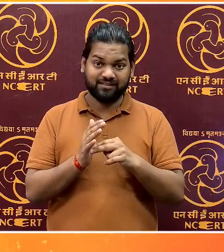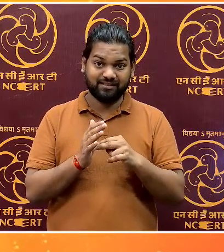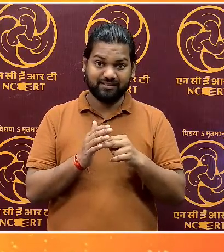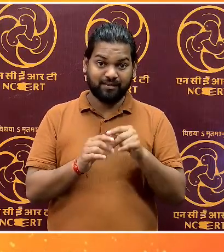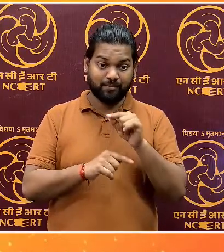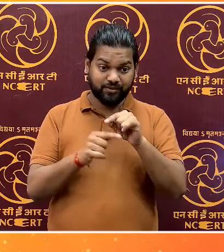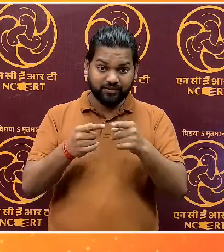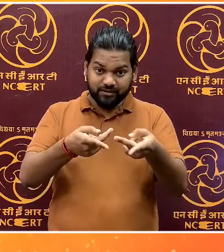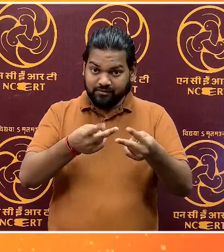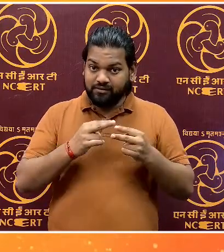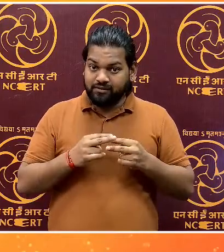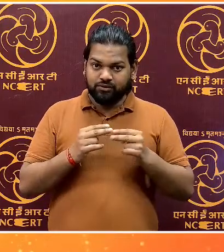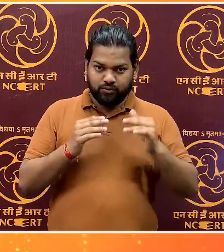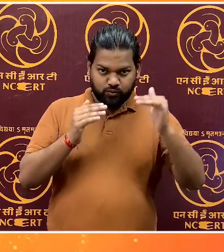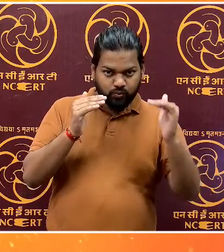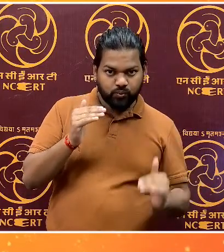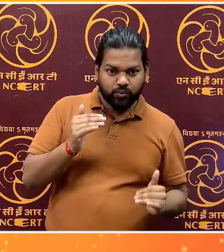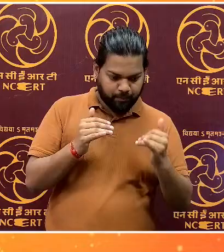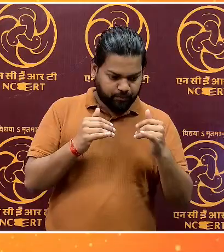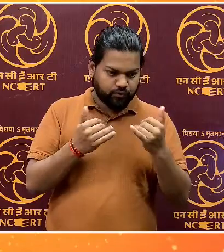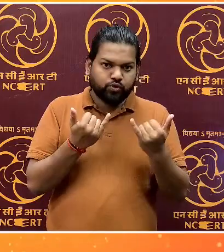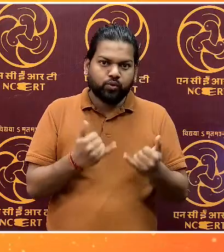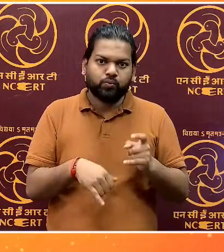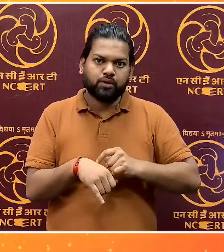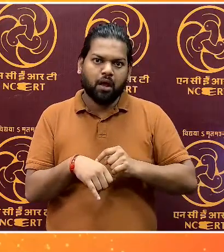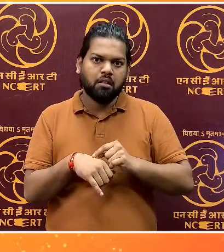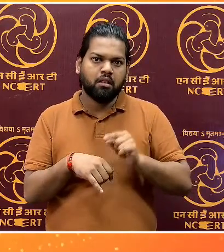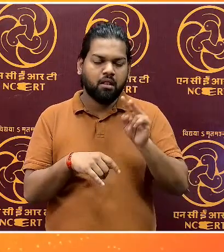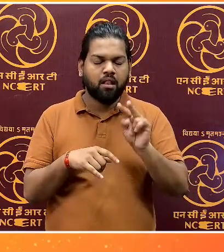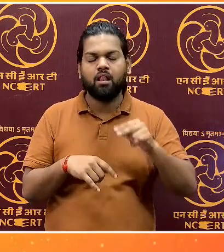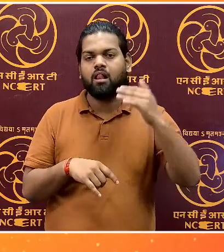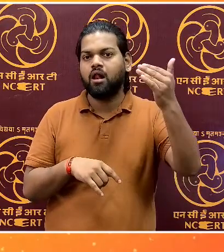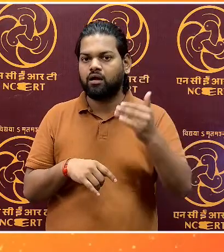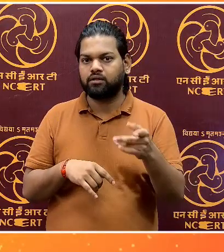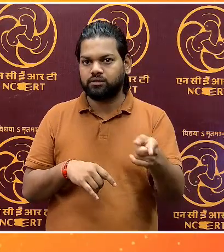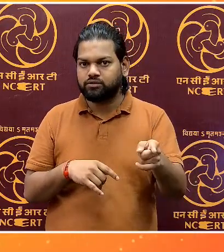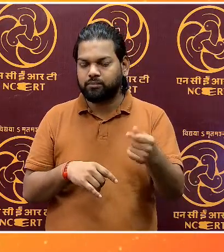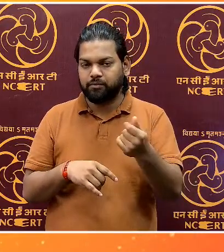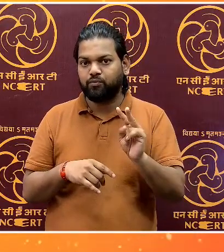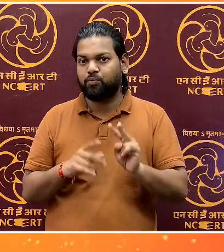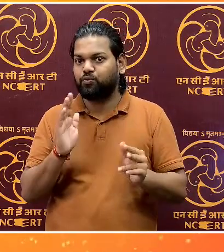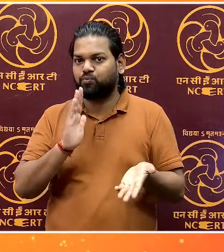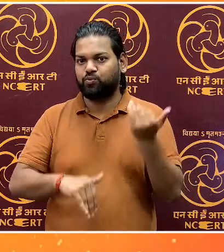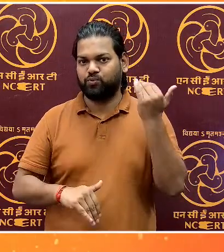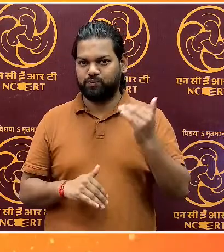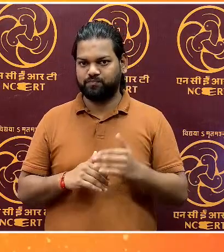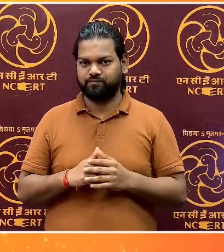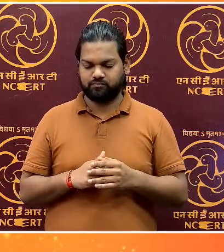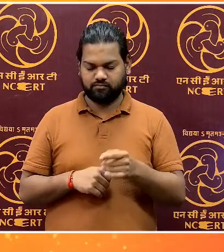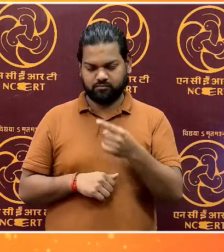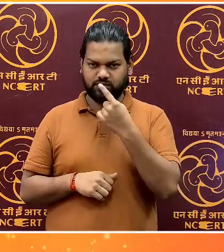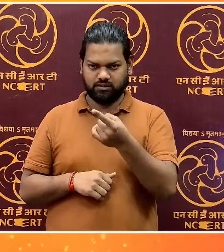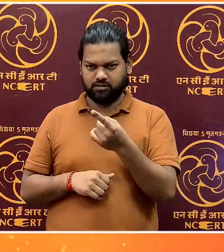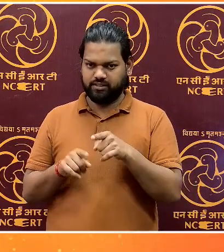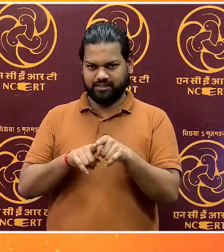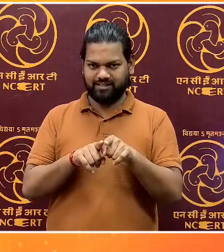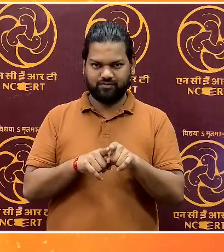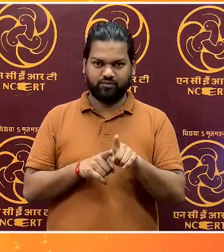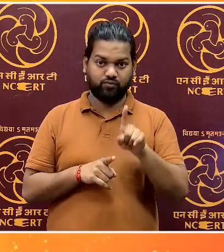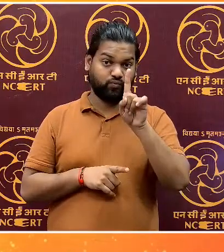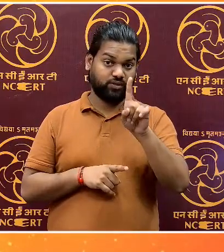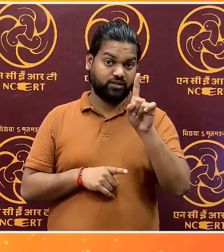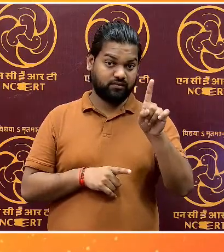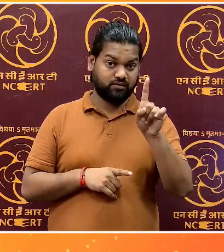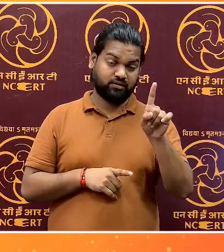rate, lower will be the present value of future money. So if I am saying that if you are receiving rupees